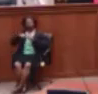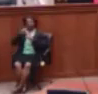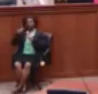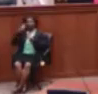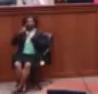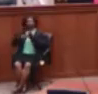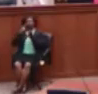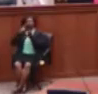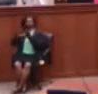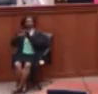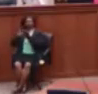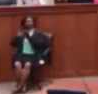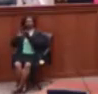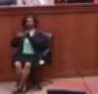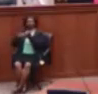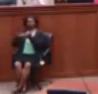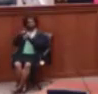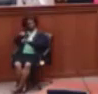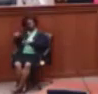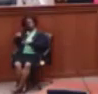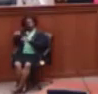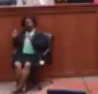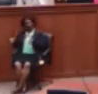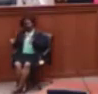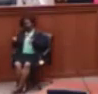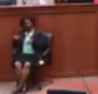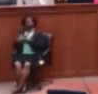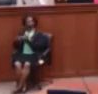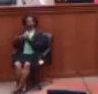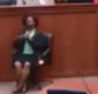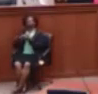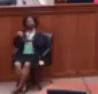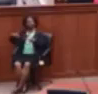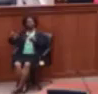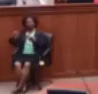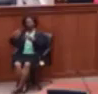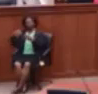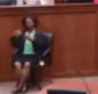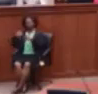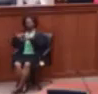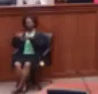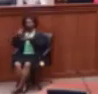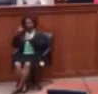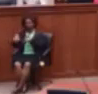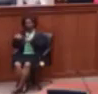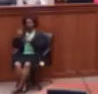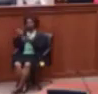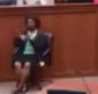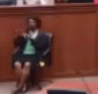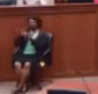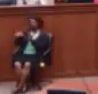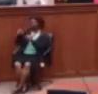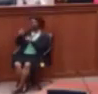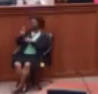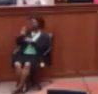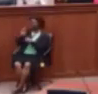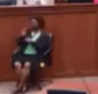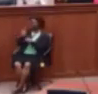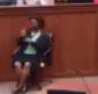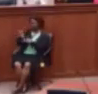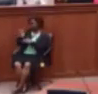these students. And you know, that is perhaps going back and reviewing our rubric for Student of the Year to making sure